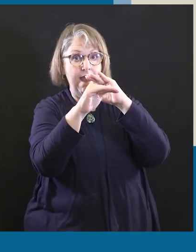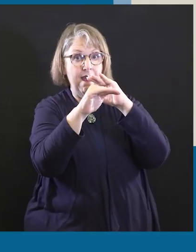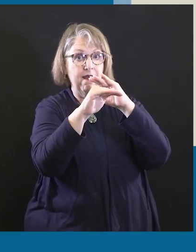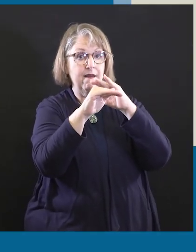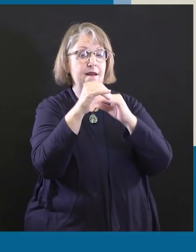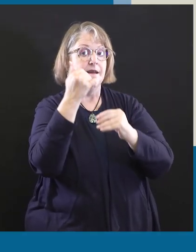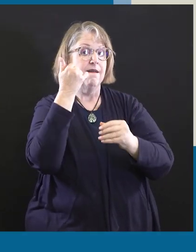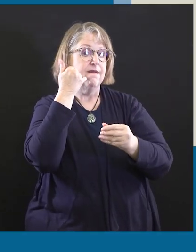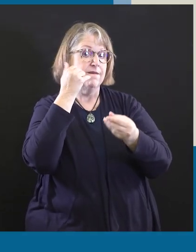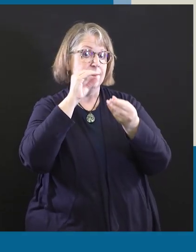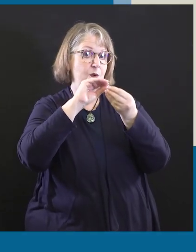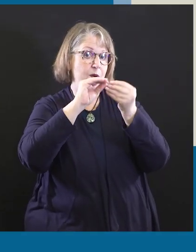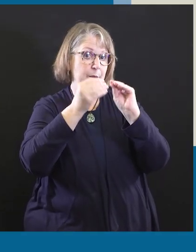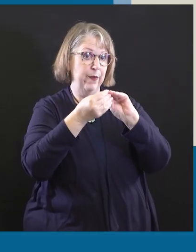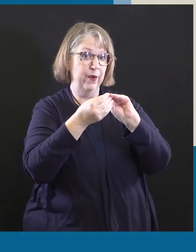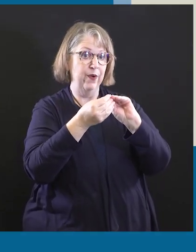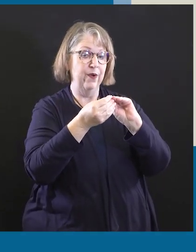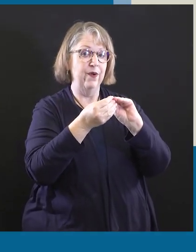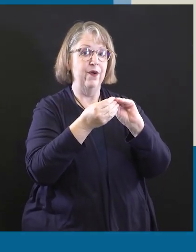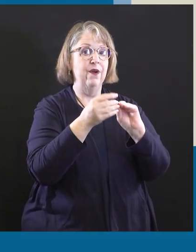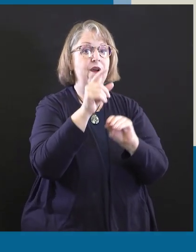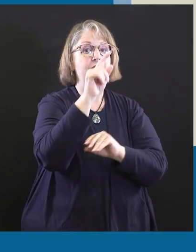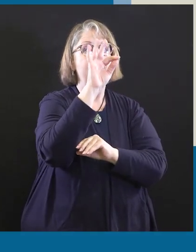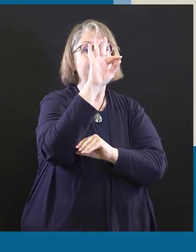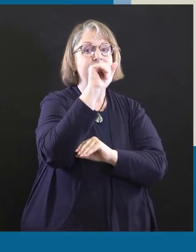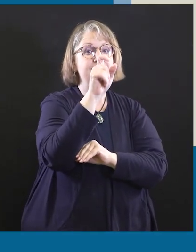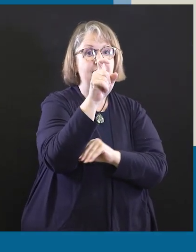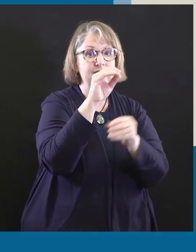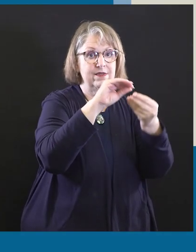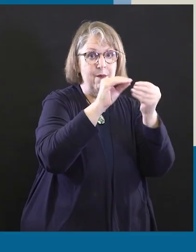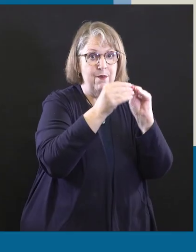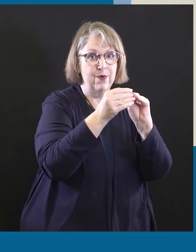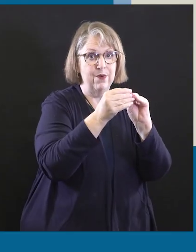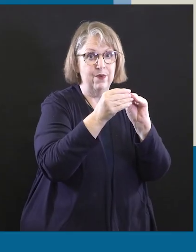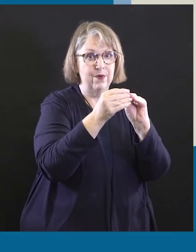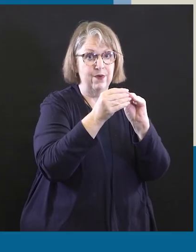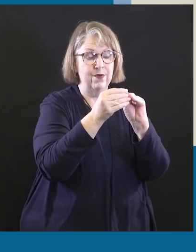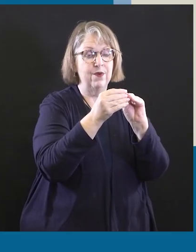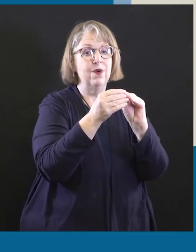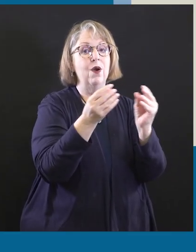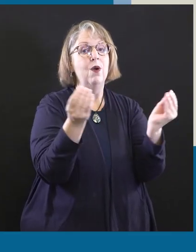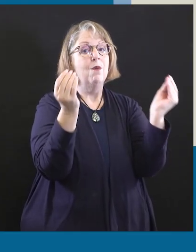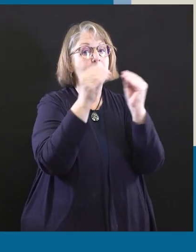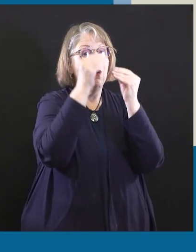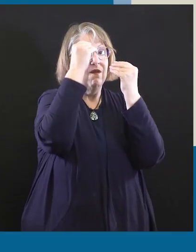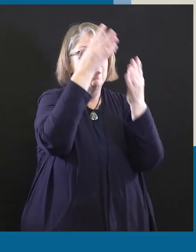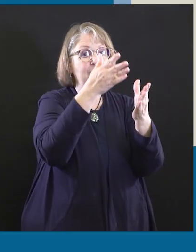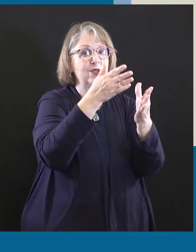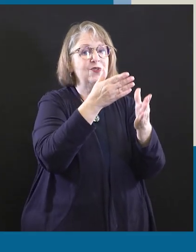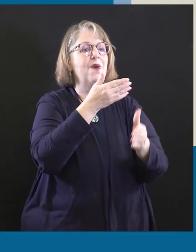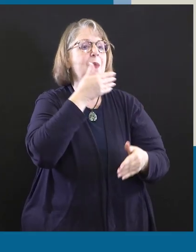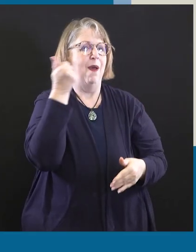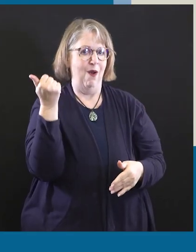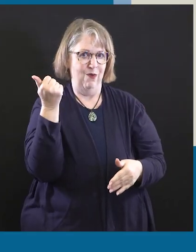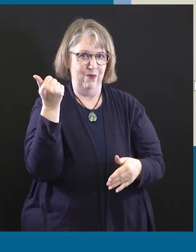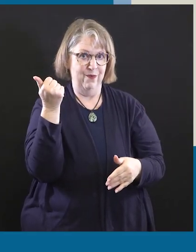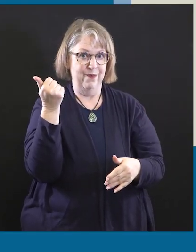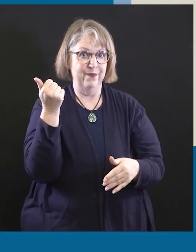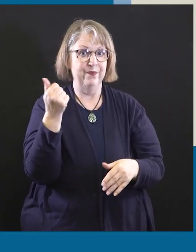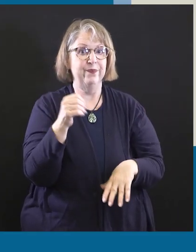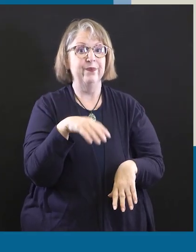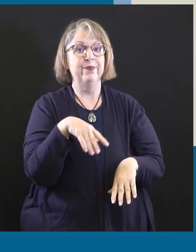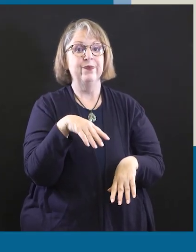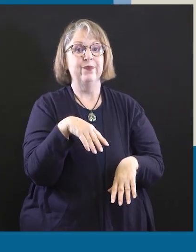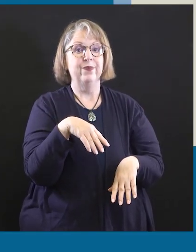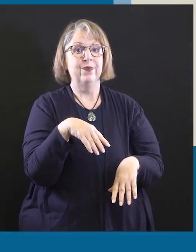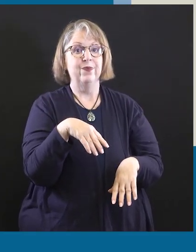If you have a name, address, telephone number, fax number, or a person